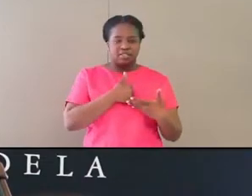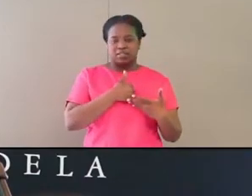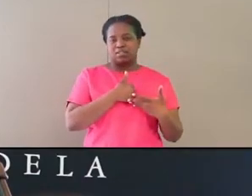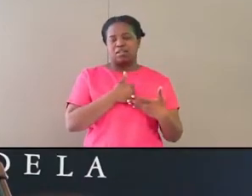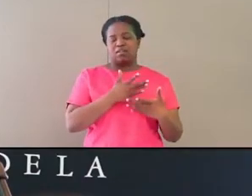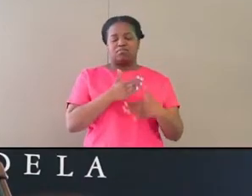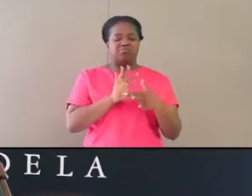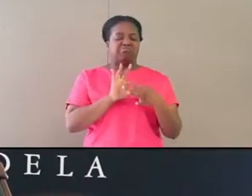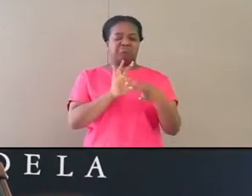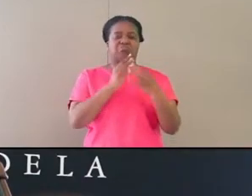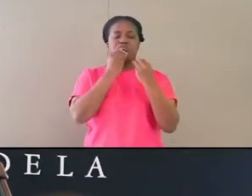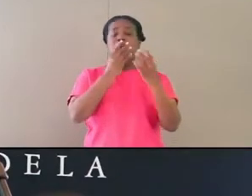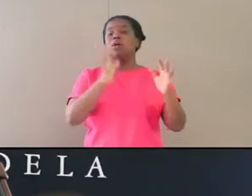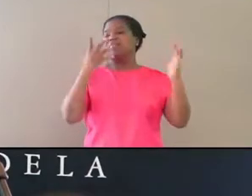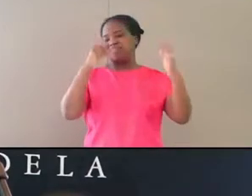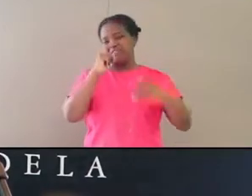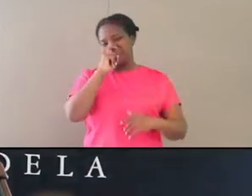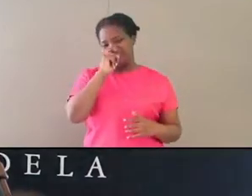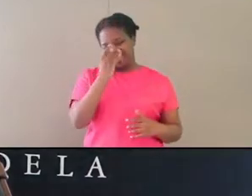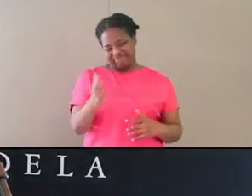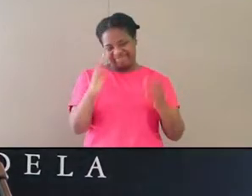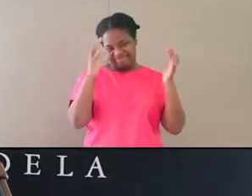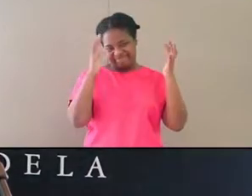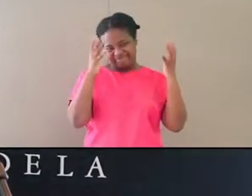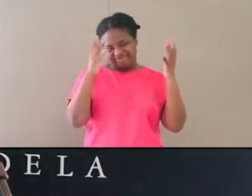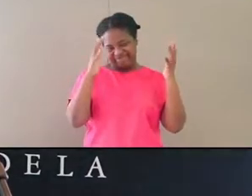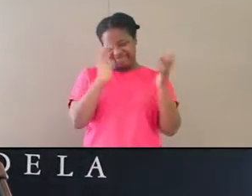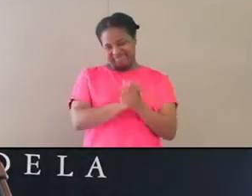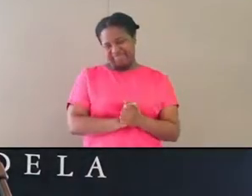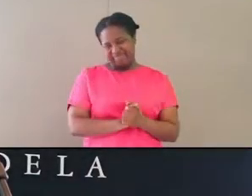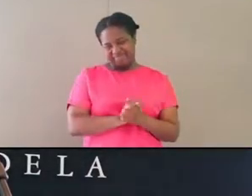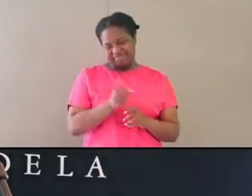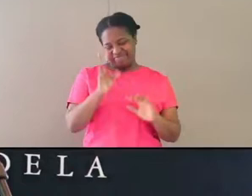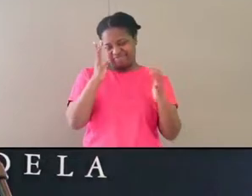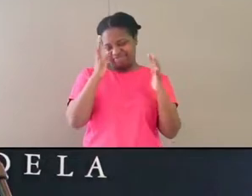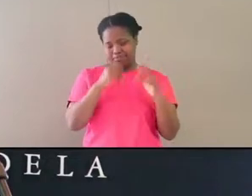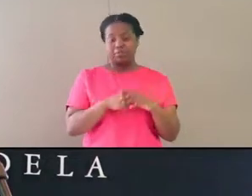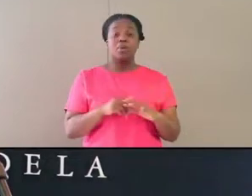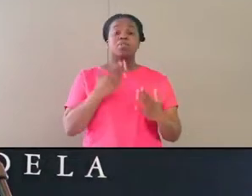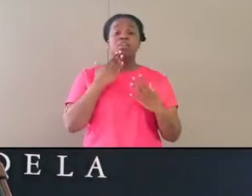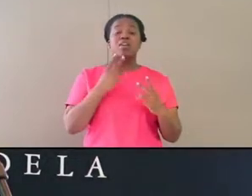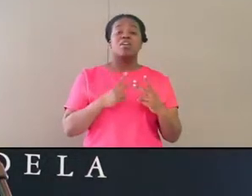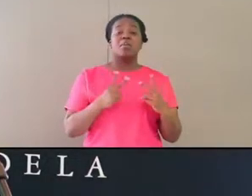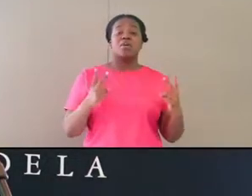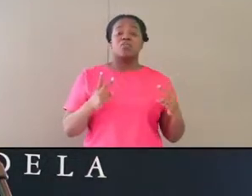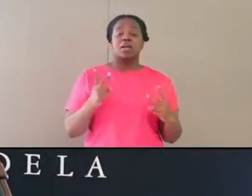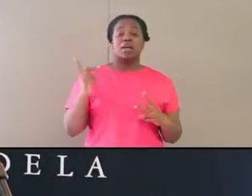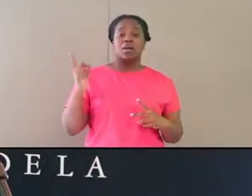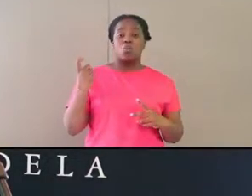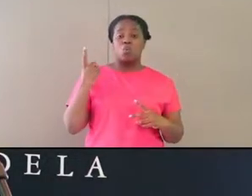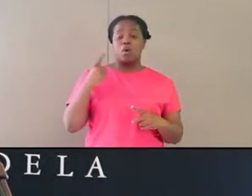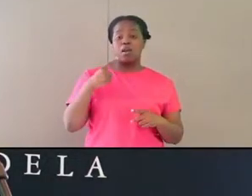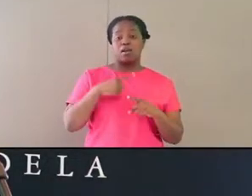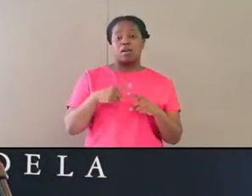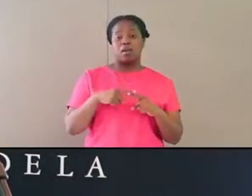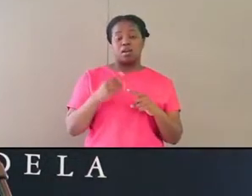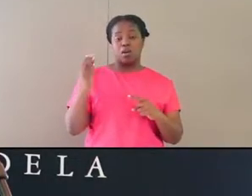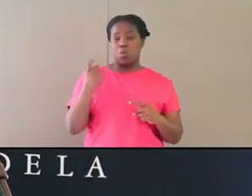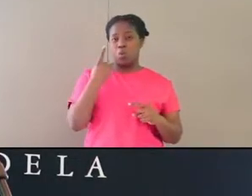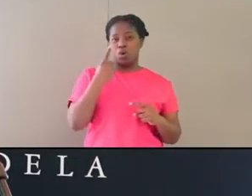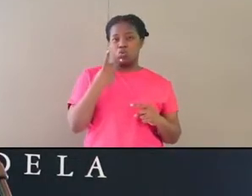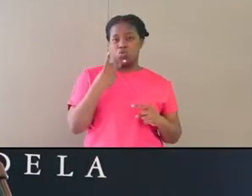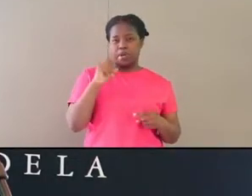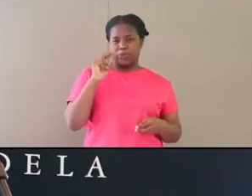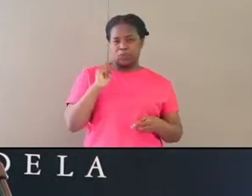brilliant working relationship can we give my sister Christine a hand just one more time thank you very much I'm going to play one video for you two maybe